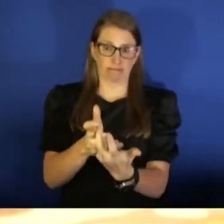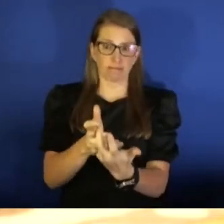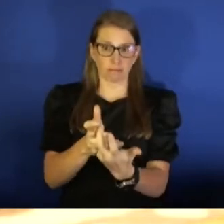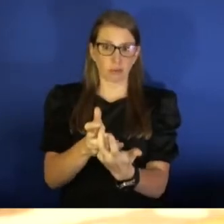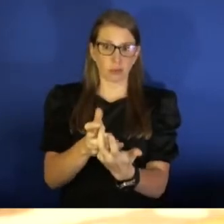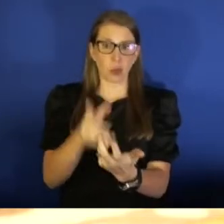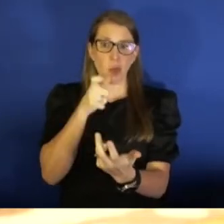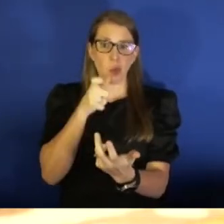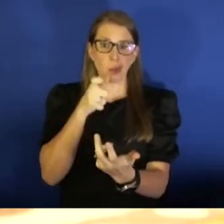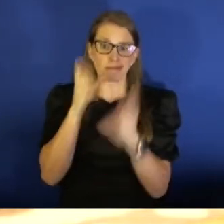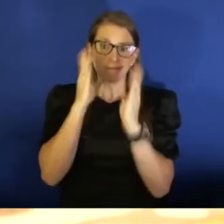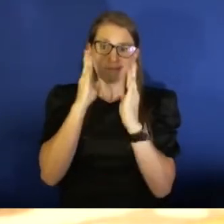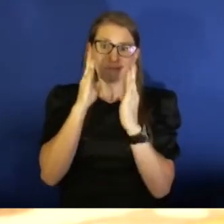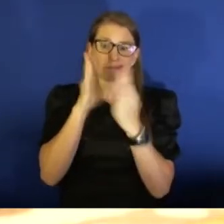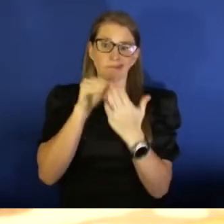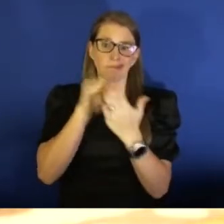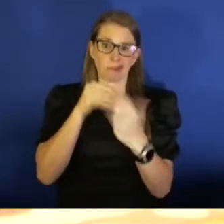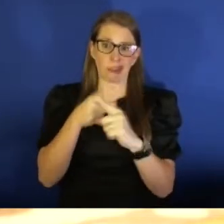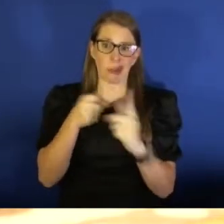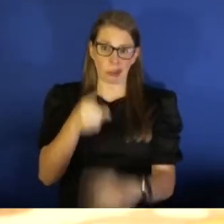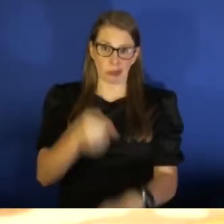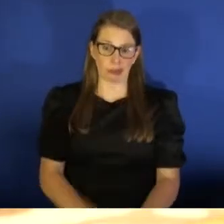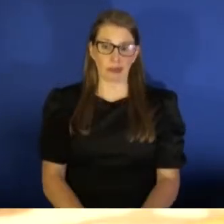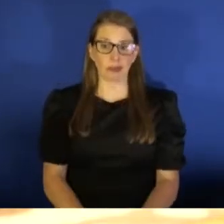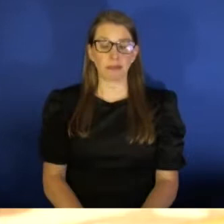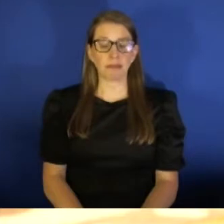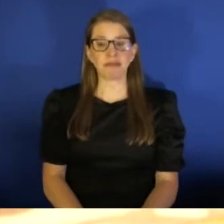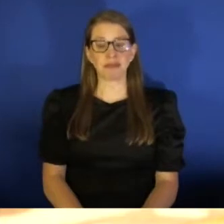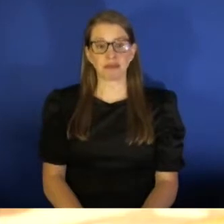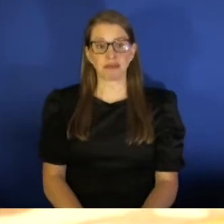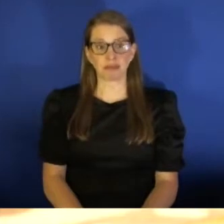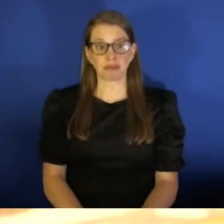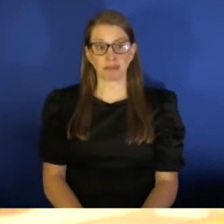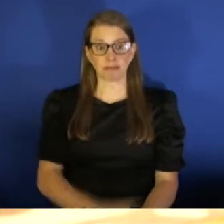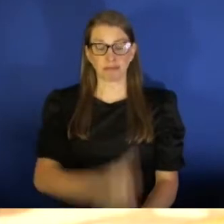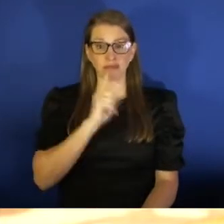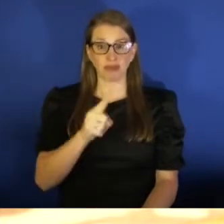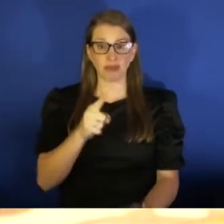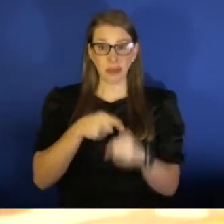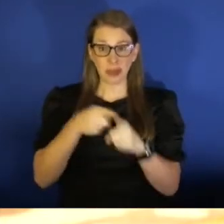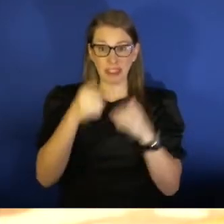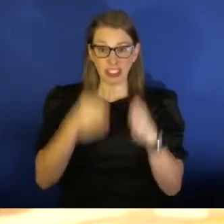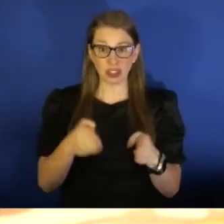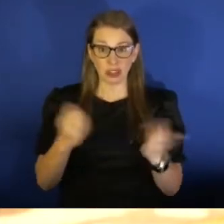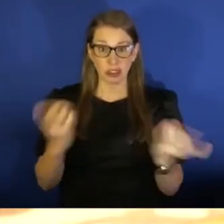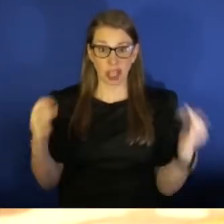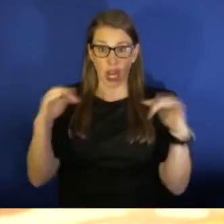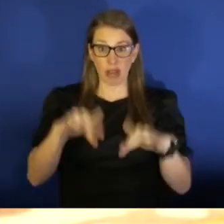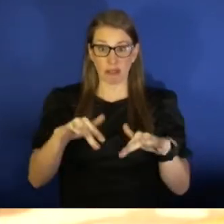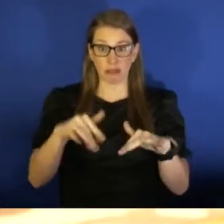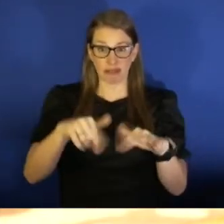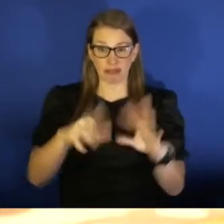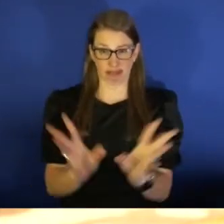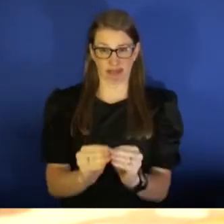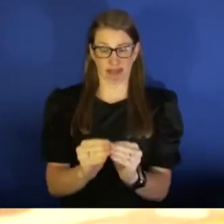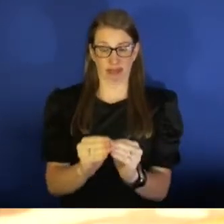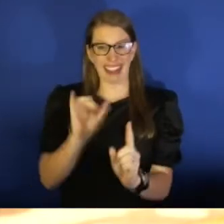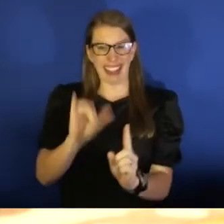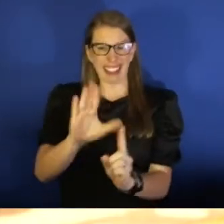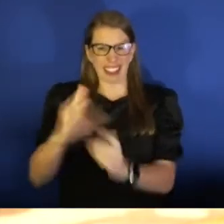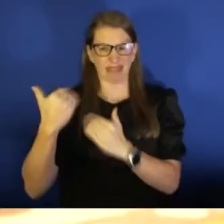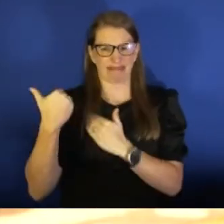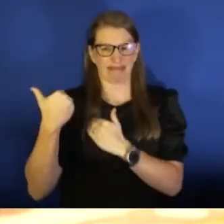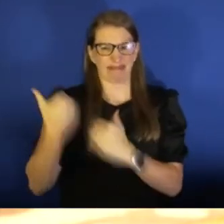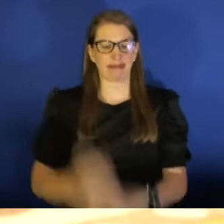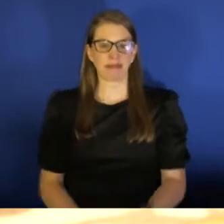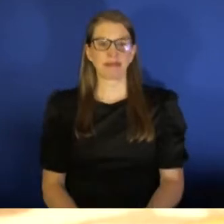that's really the job of these professionals that come to this meeting. And so we